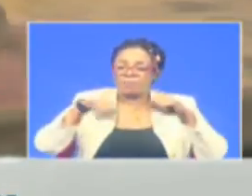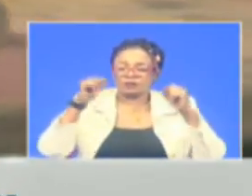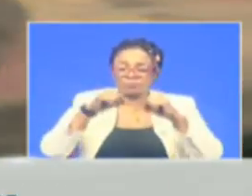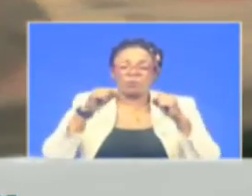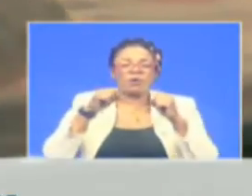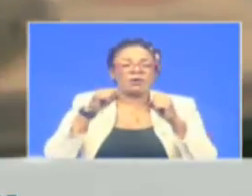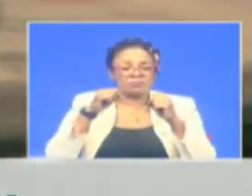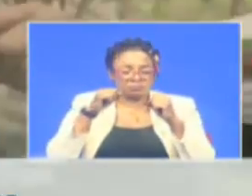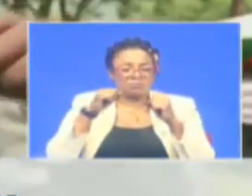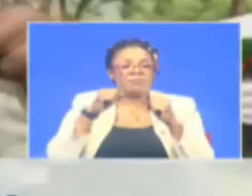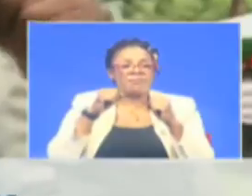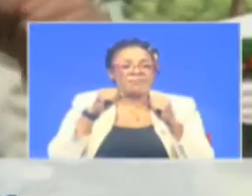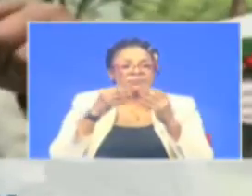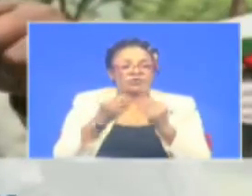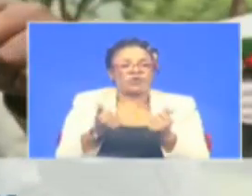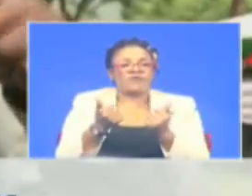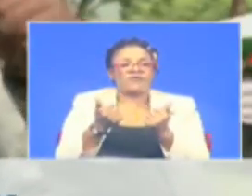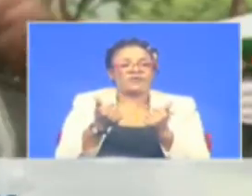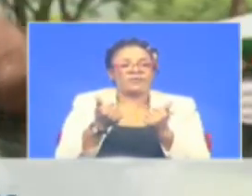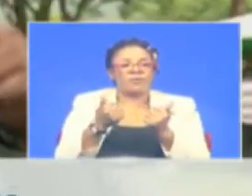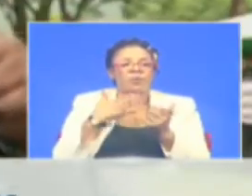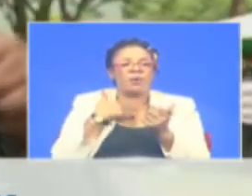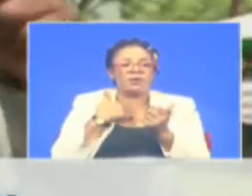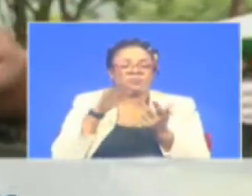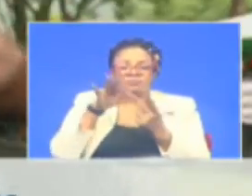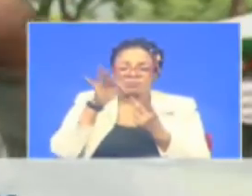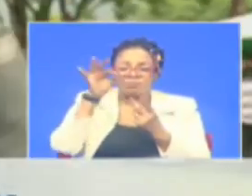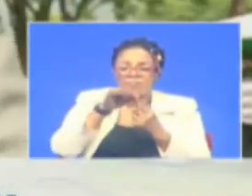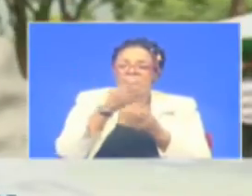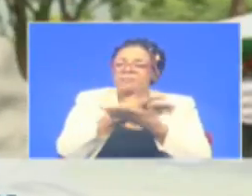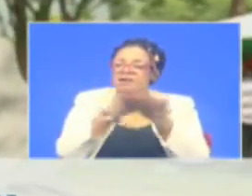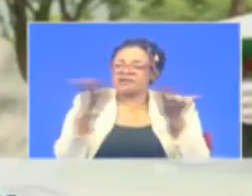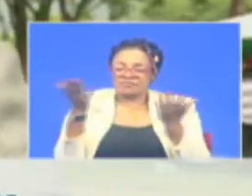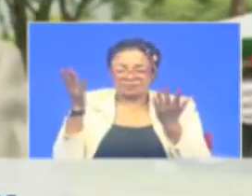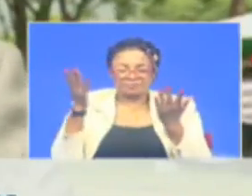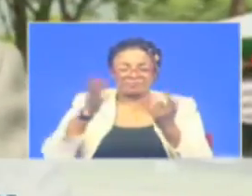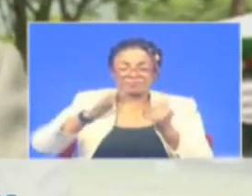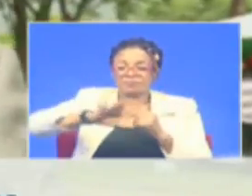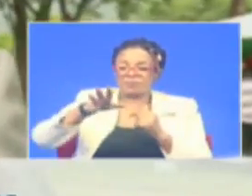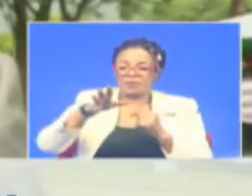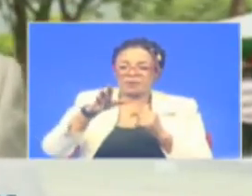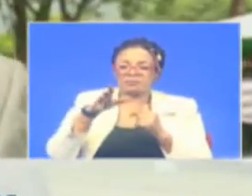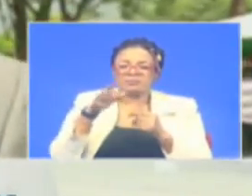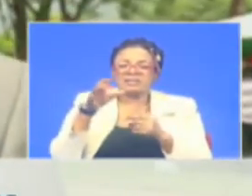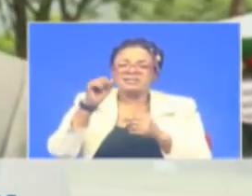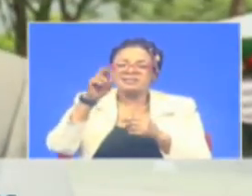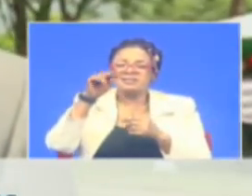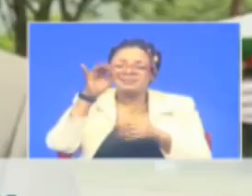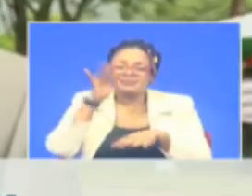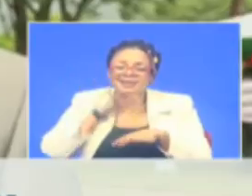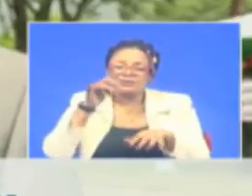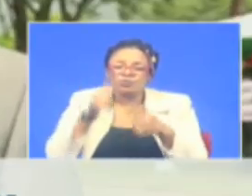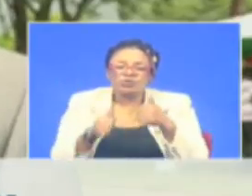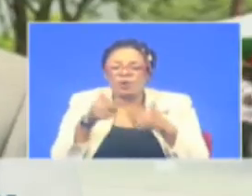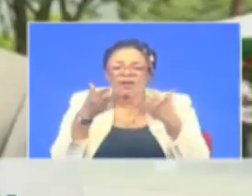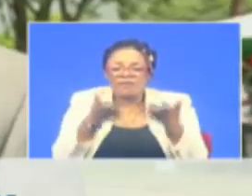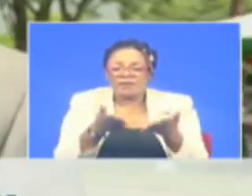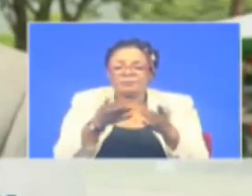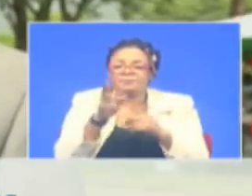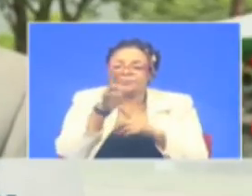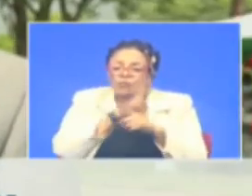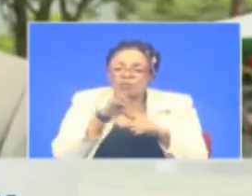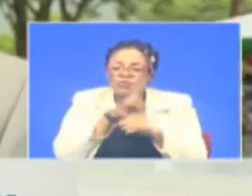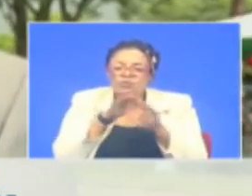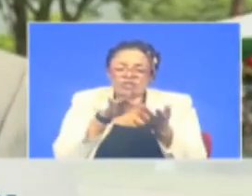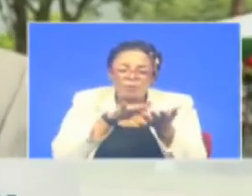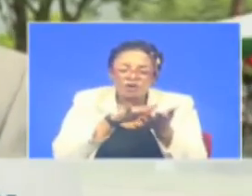vicious animals. We want to identify in every county what kind of snake species are there, so that we use the venom from those